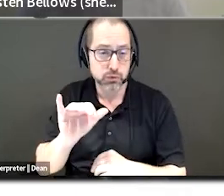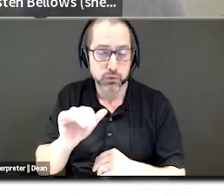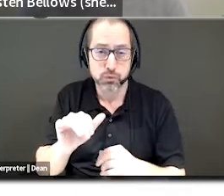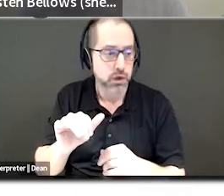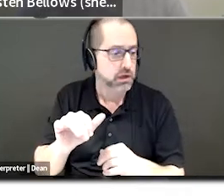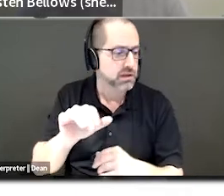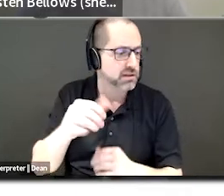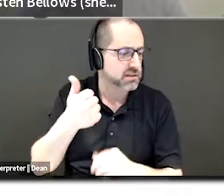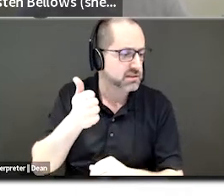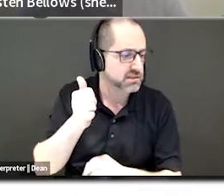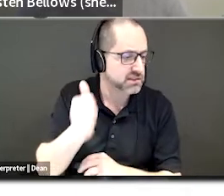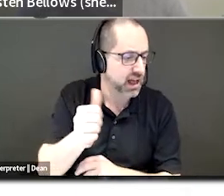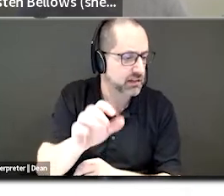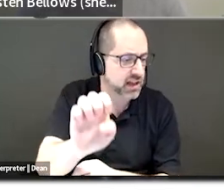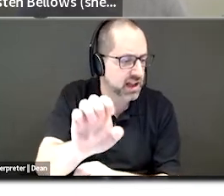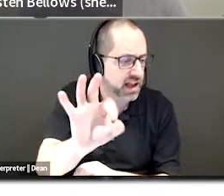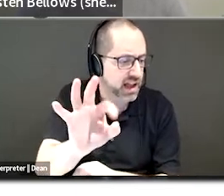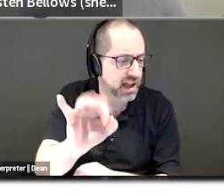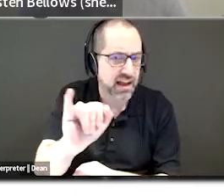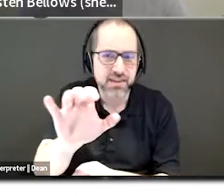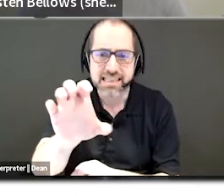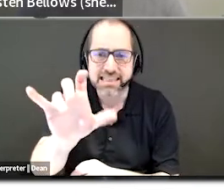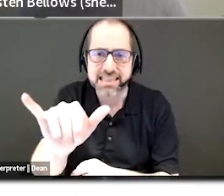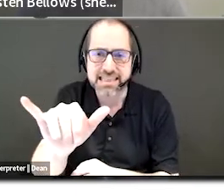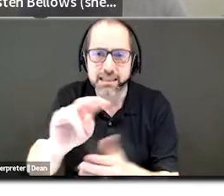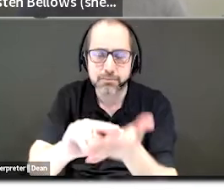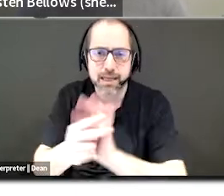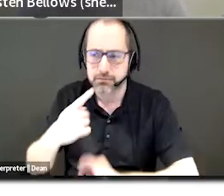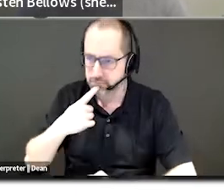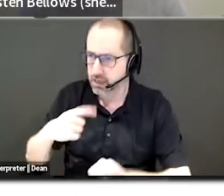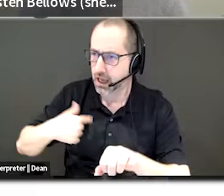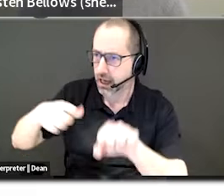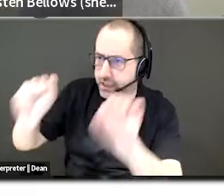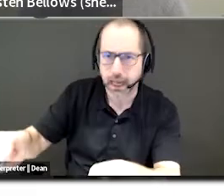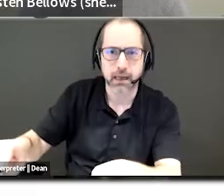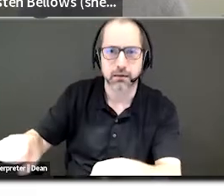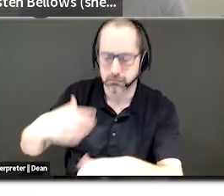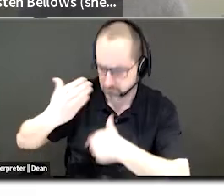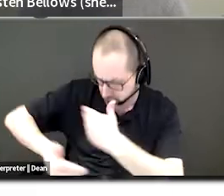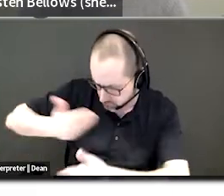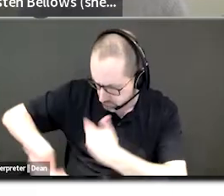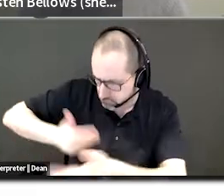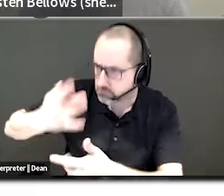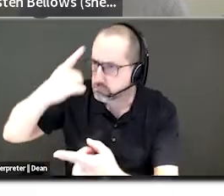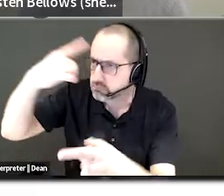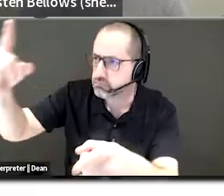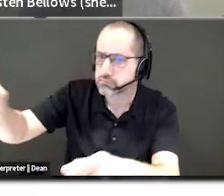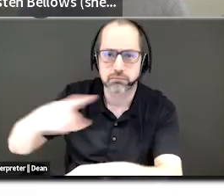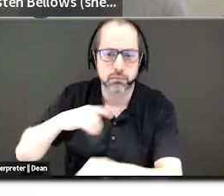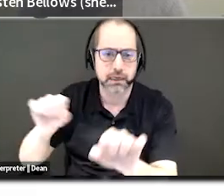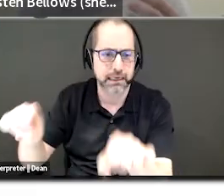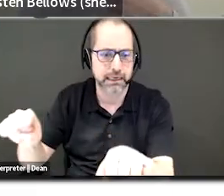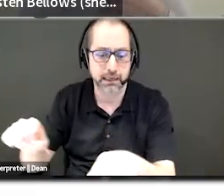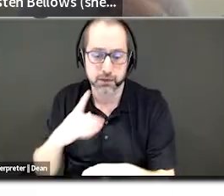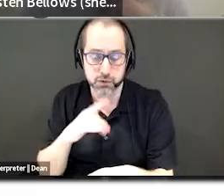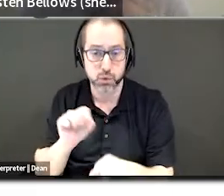believe in our capacity to perform in a specific role. Employment can also positively impact our mental health